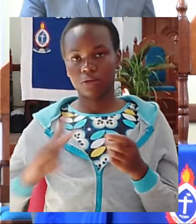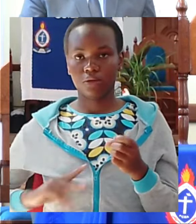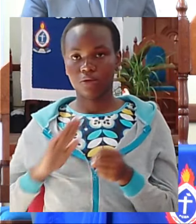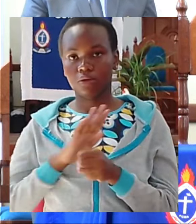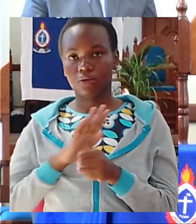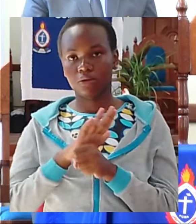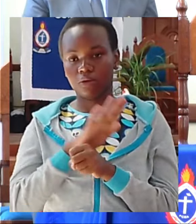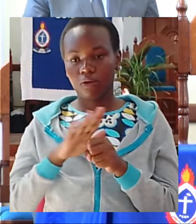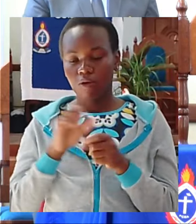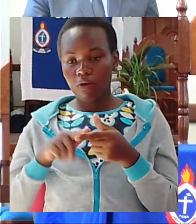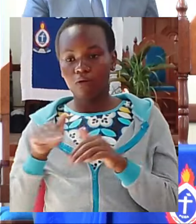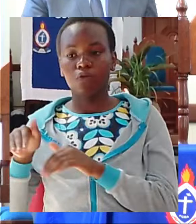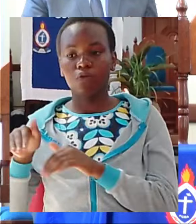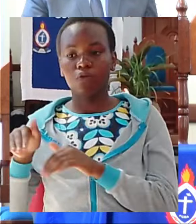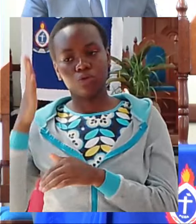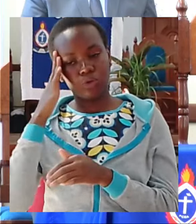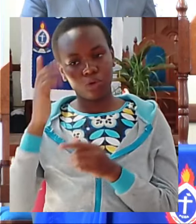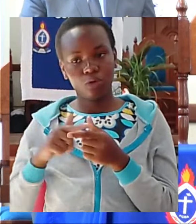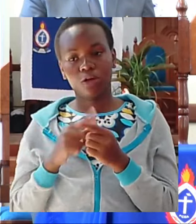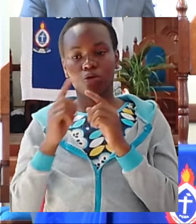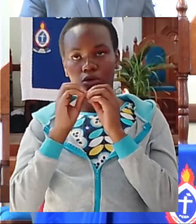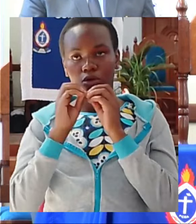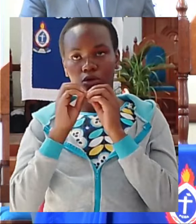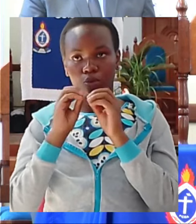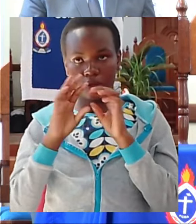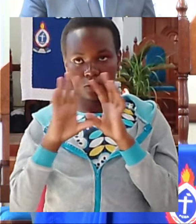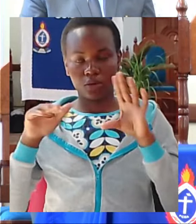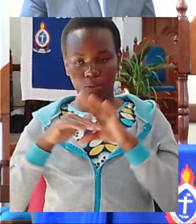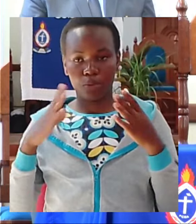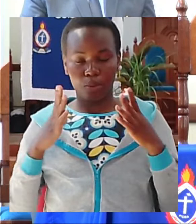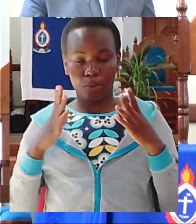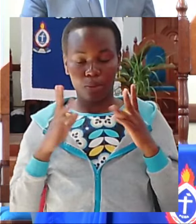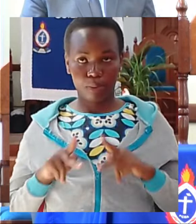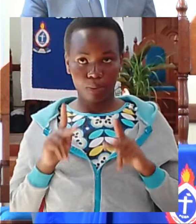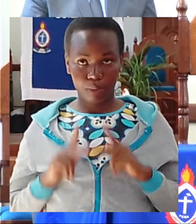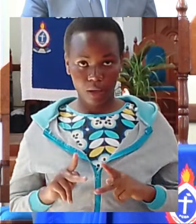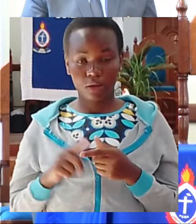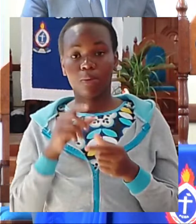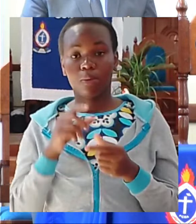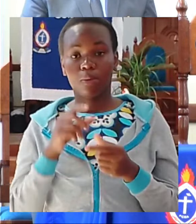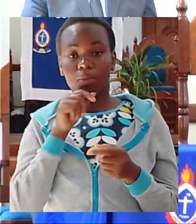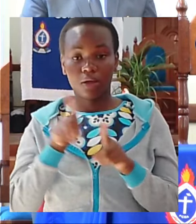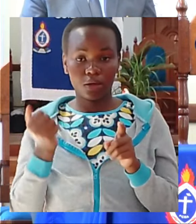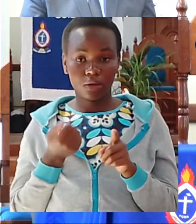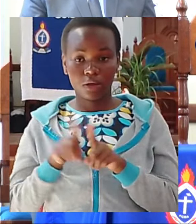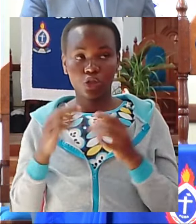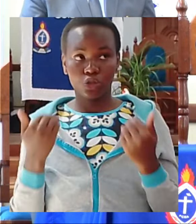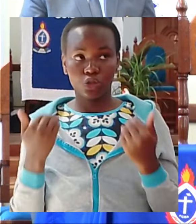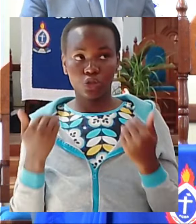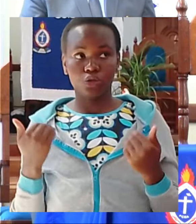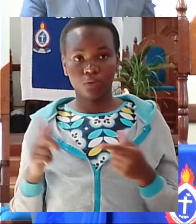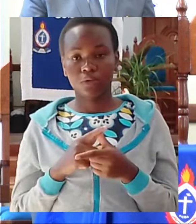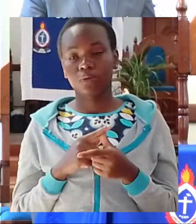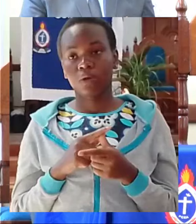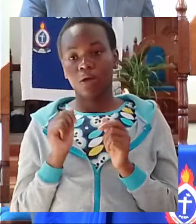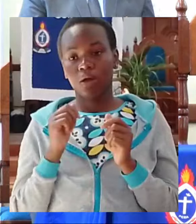to follow you and even to know you more. I speak out a blessing upon these, your people, Jehovah Father, brothers and sisters, and even our children, and even